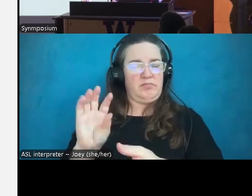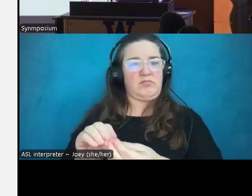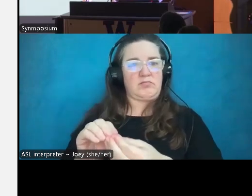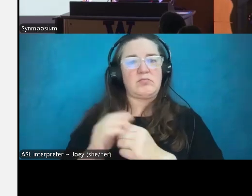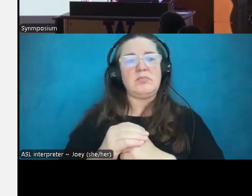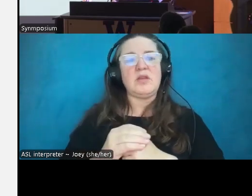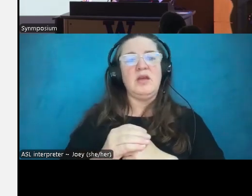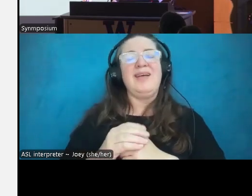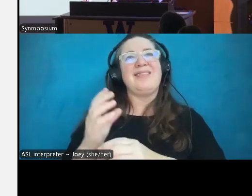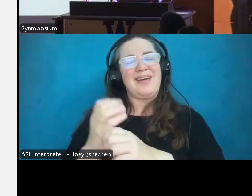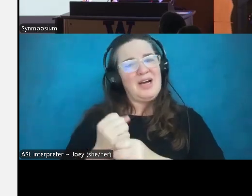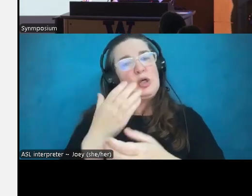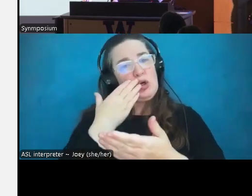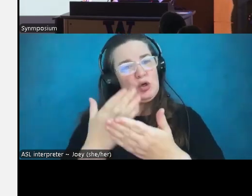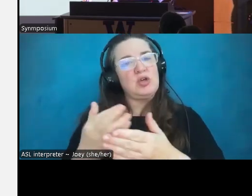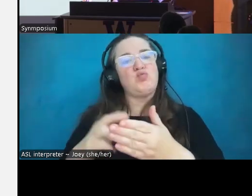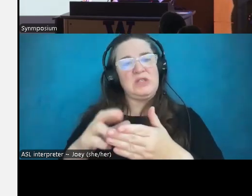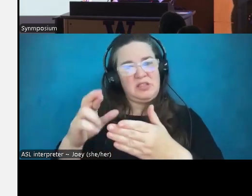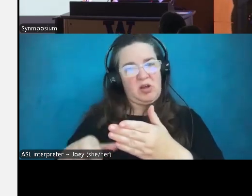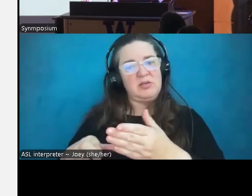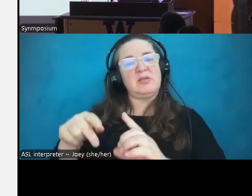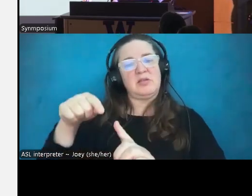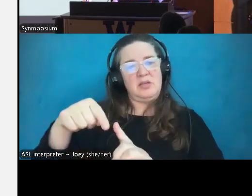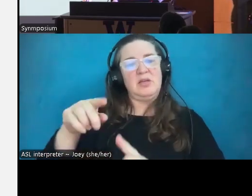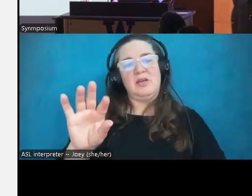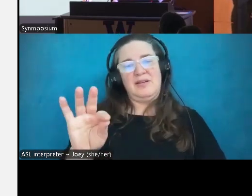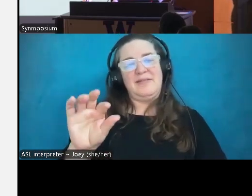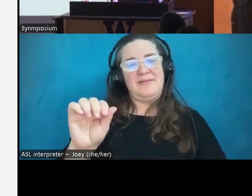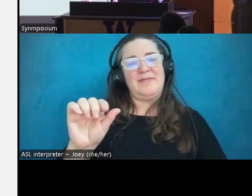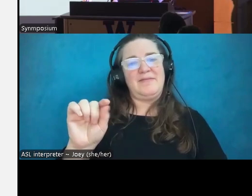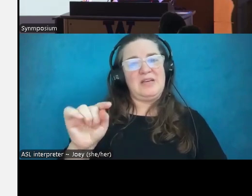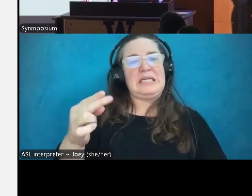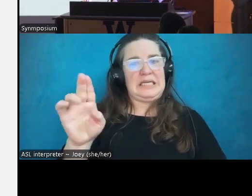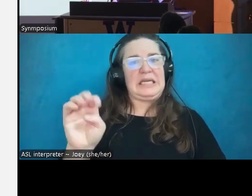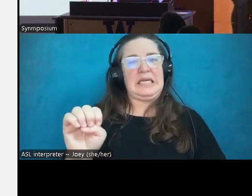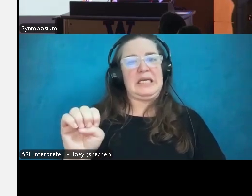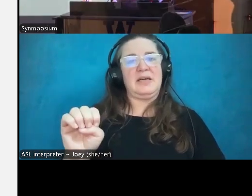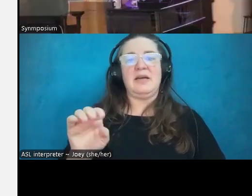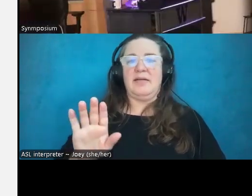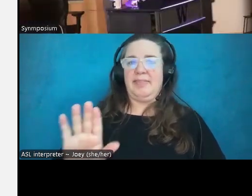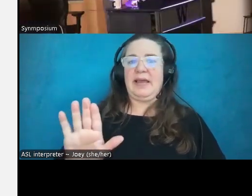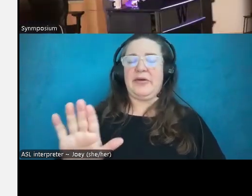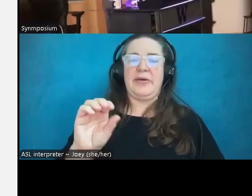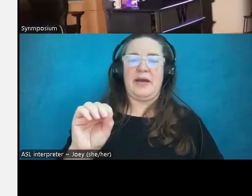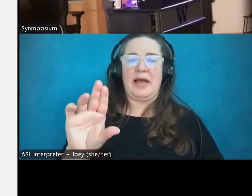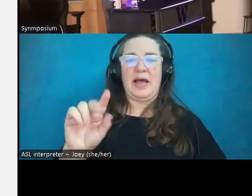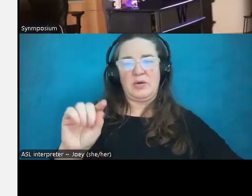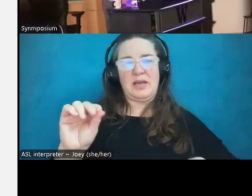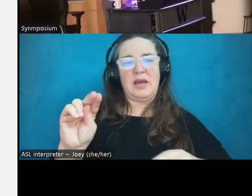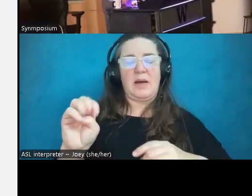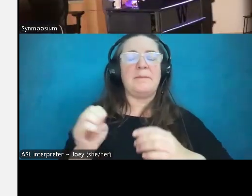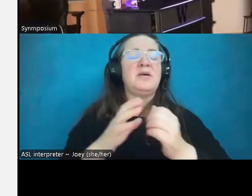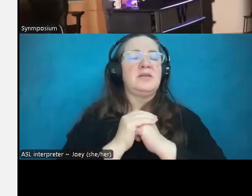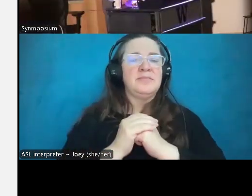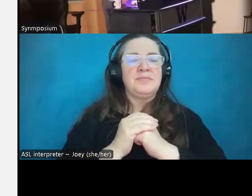outcome, but on the fatigue severity scale and on the visual analog fatigue scale, after 2 weeks, patients